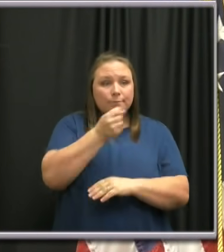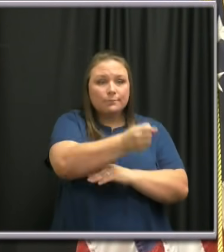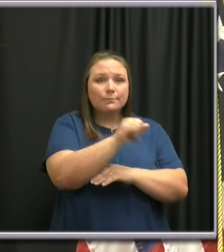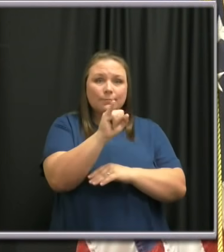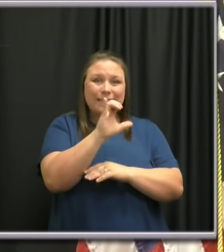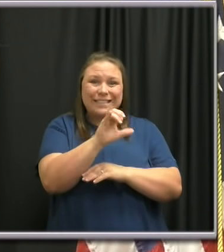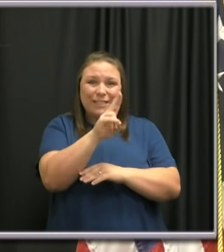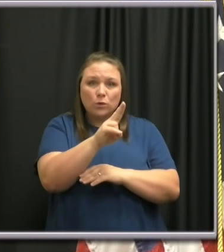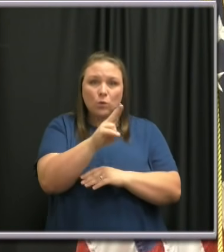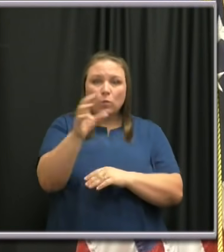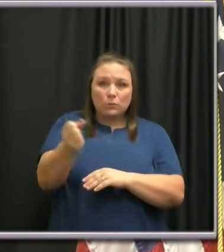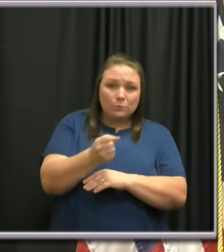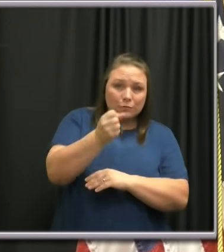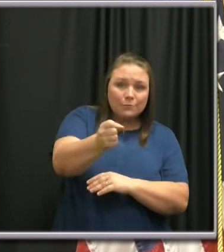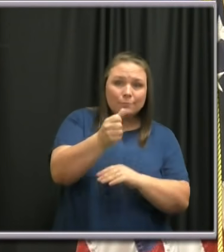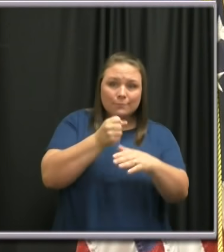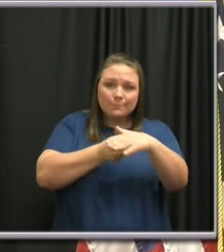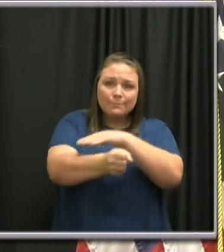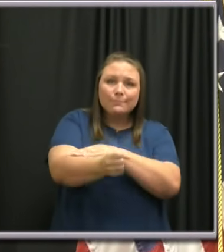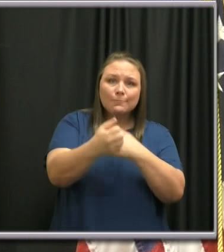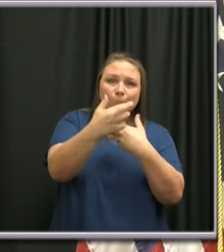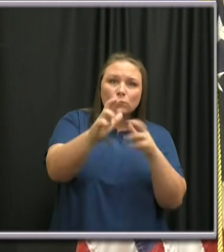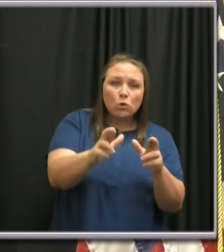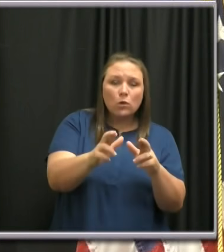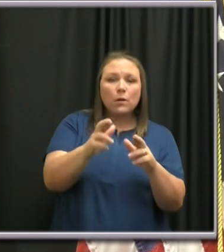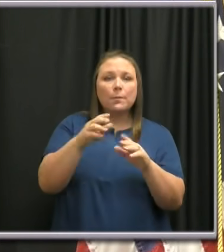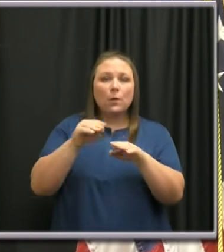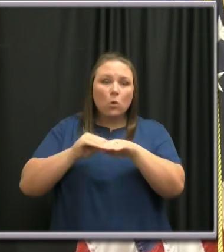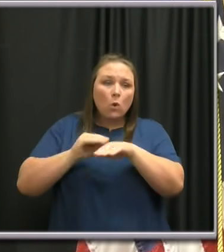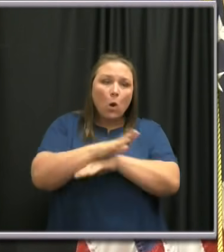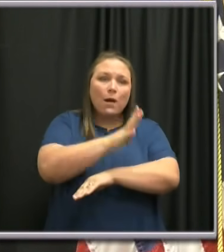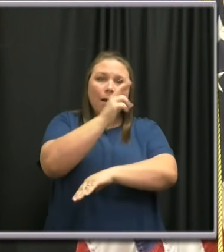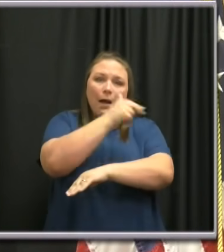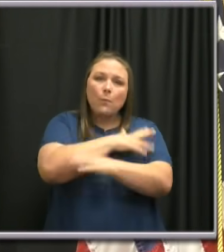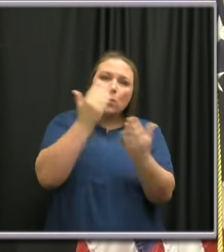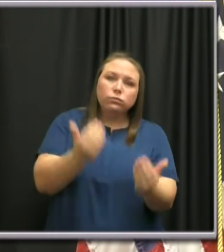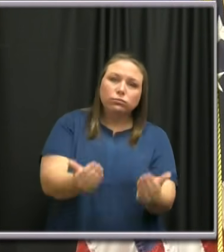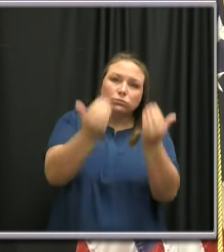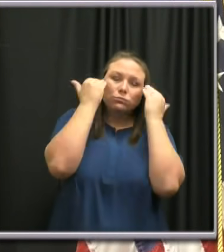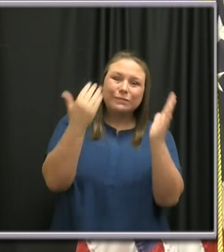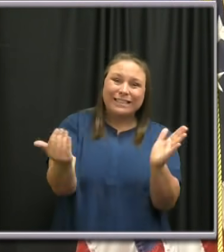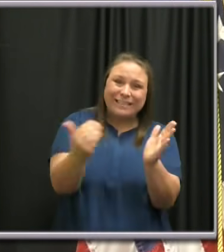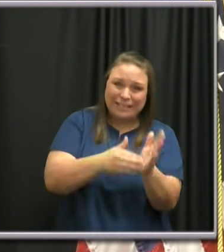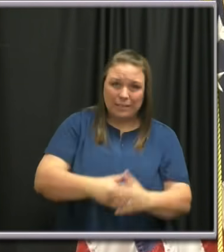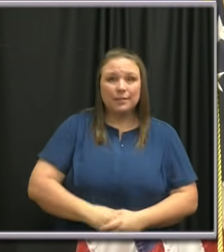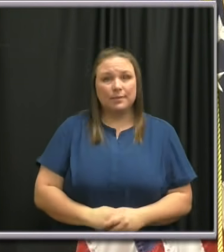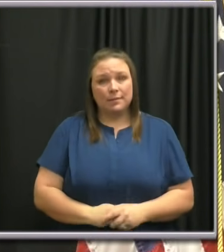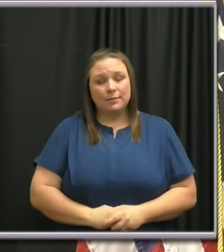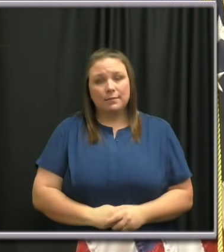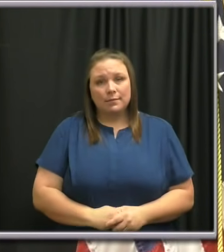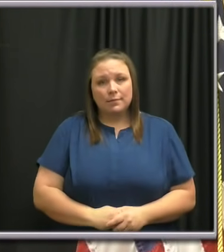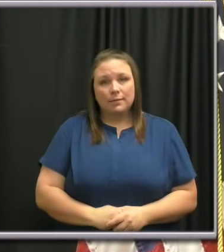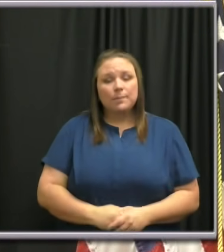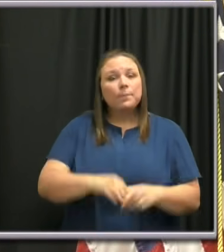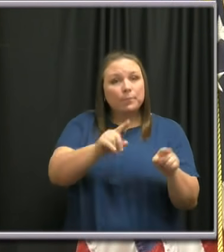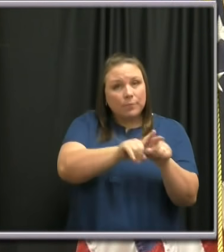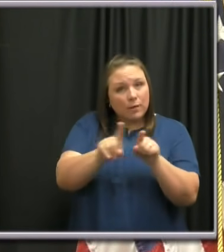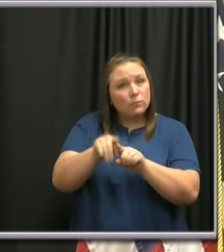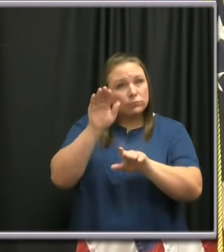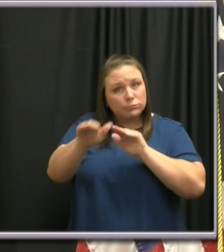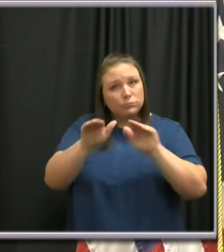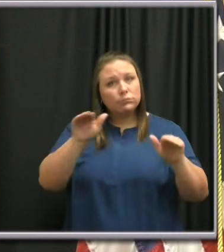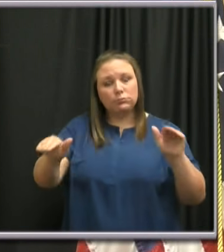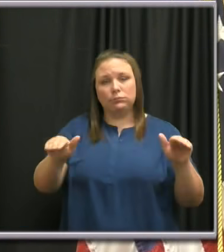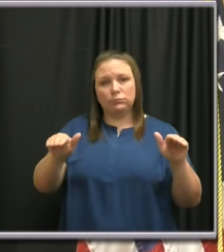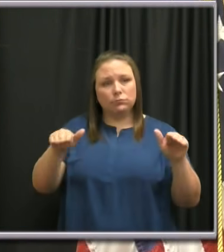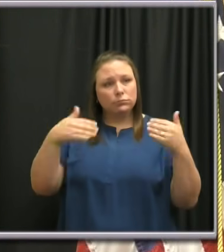rooms and could have the possibility of overwhelming our healthcare system and healthcare providers. We also need to be reminded